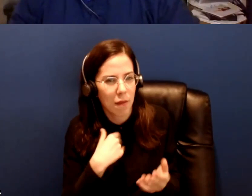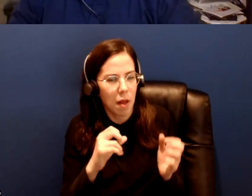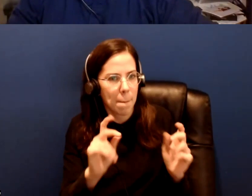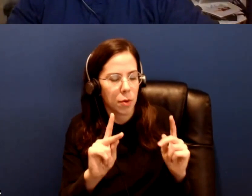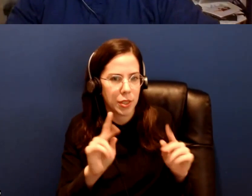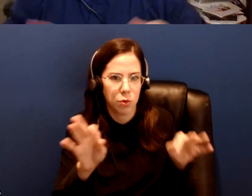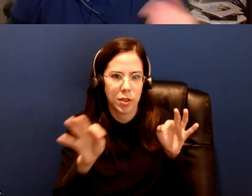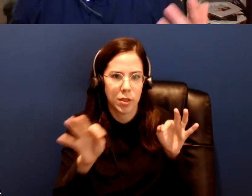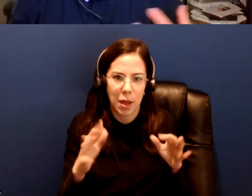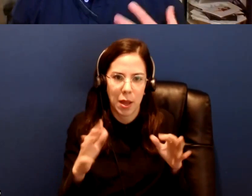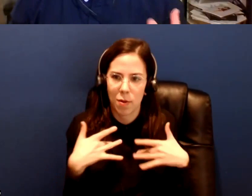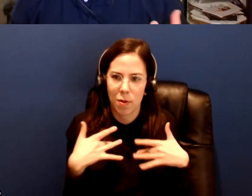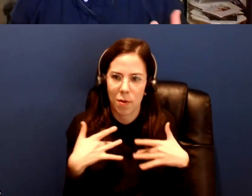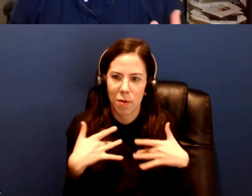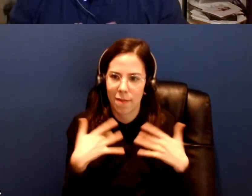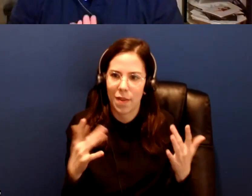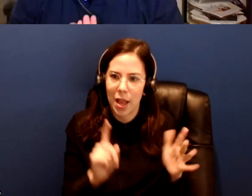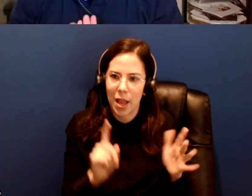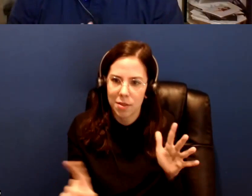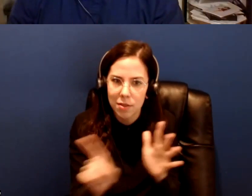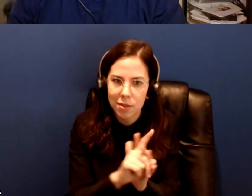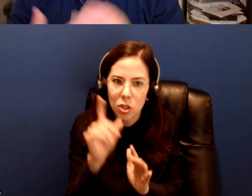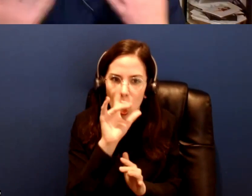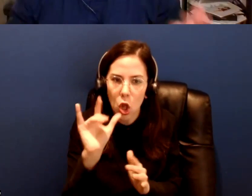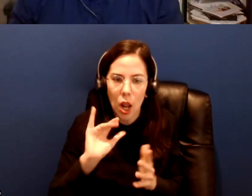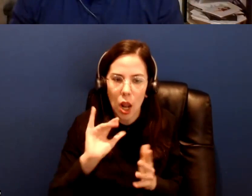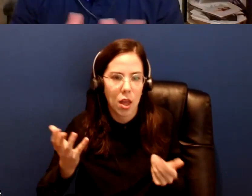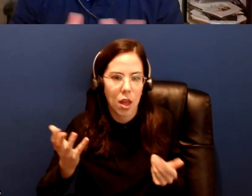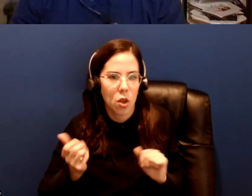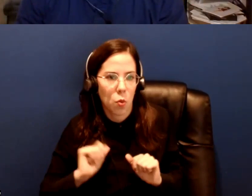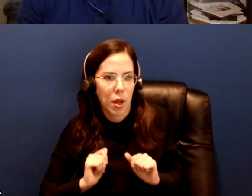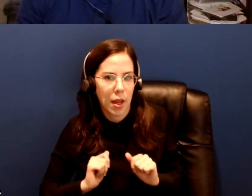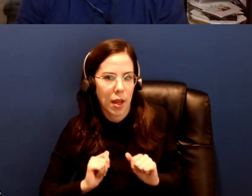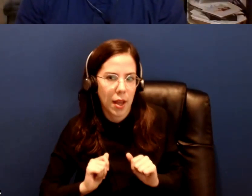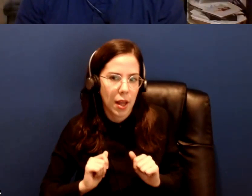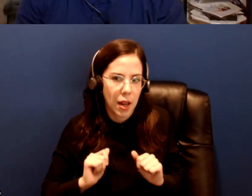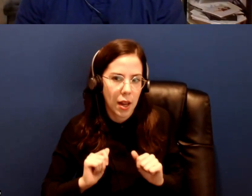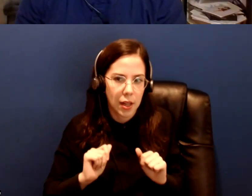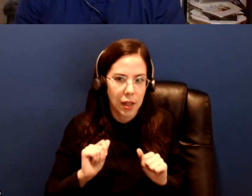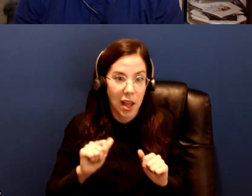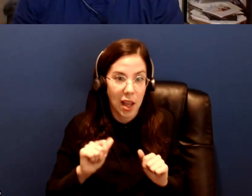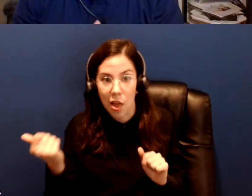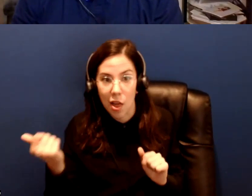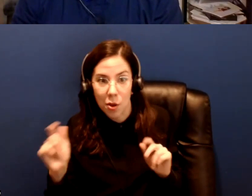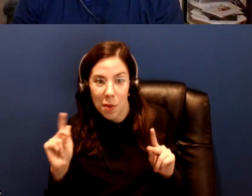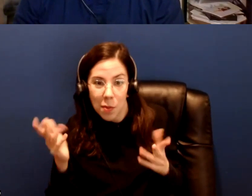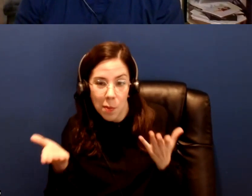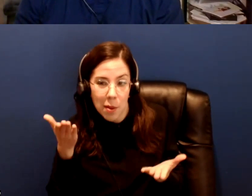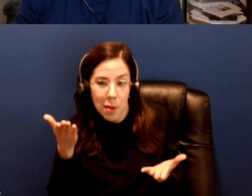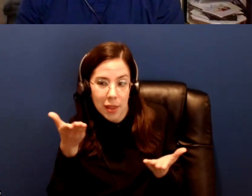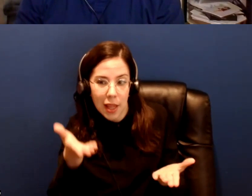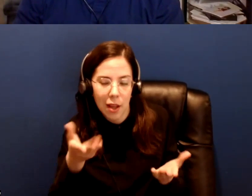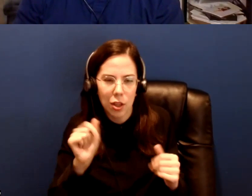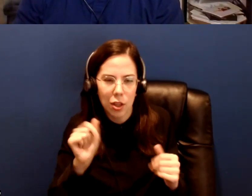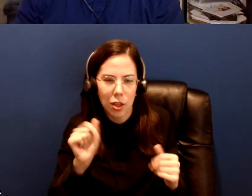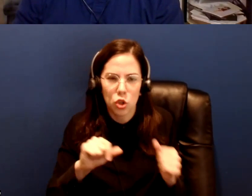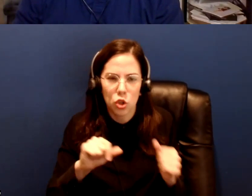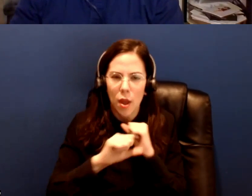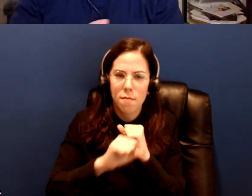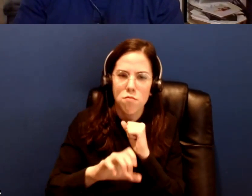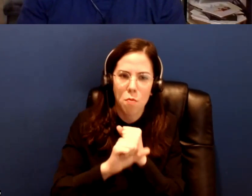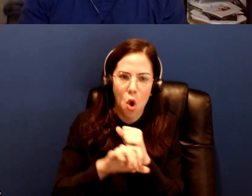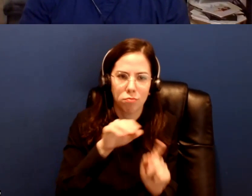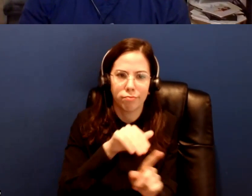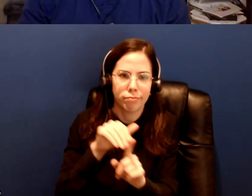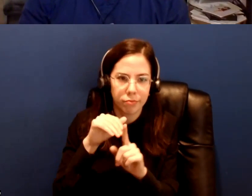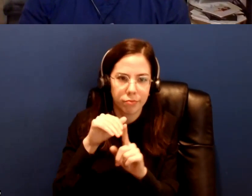and what it will feel like, what it could be like, who else might be there that you can promote. So I don't know. I'm not sure I'm